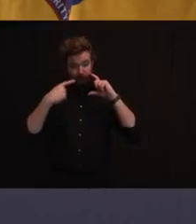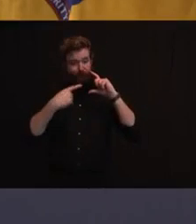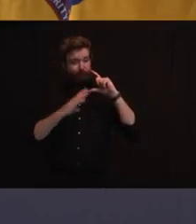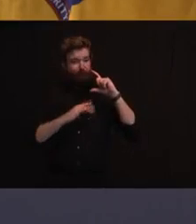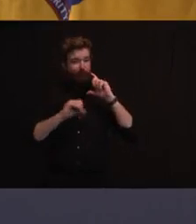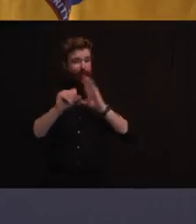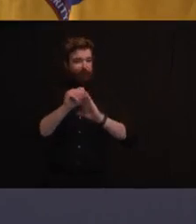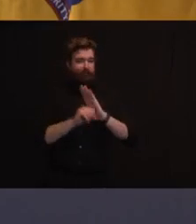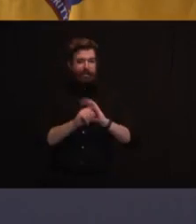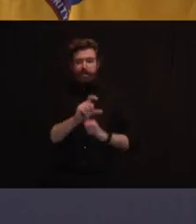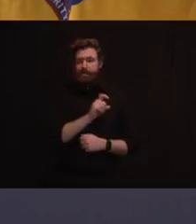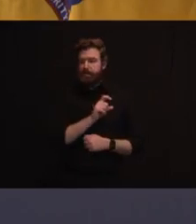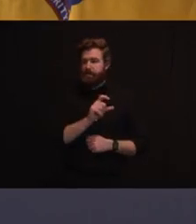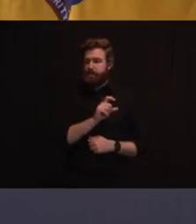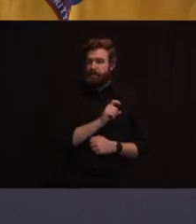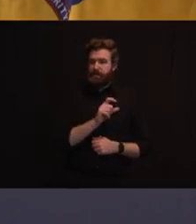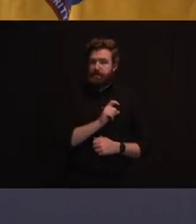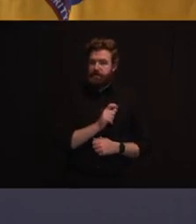state police masks.